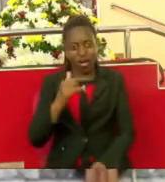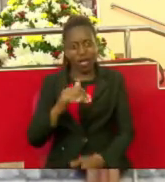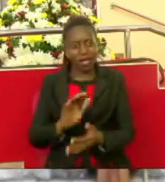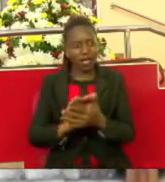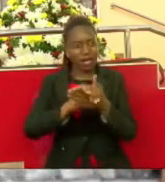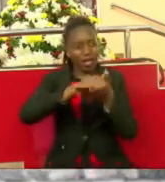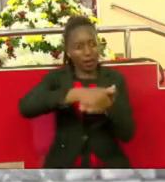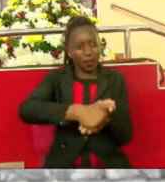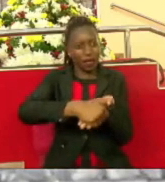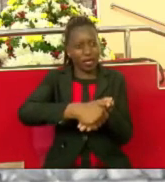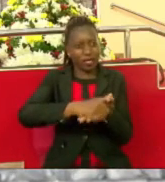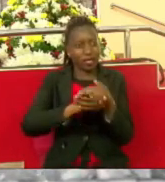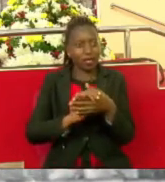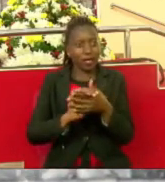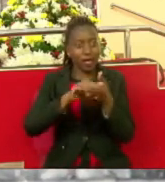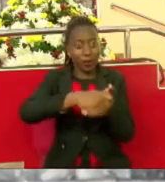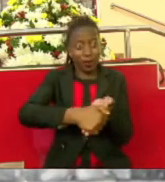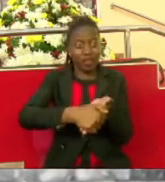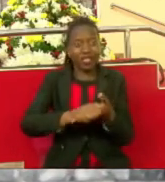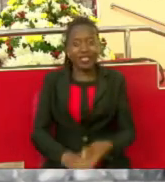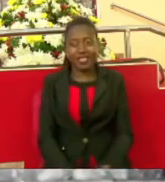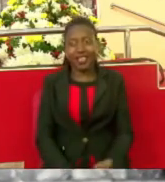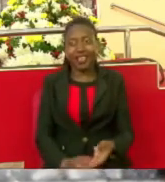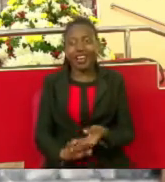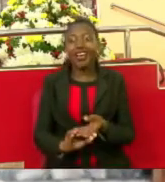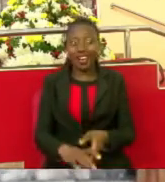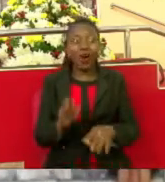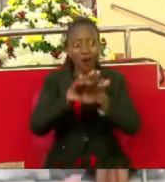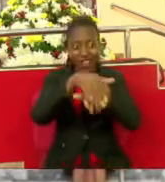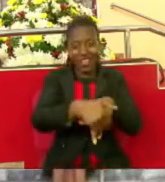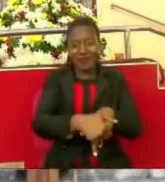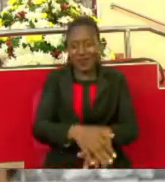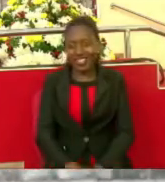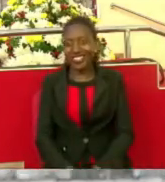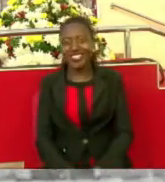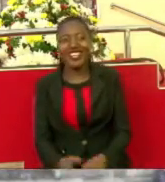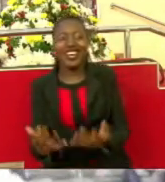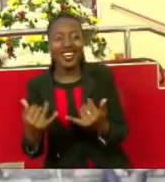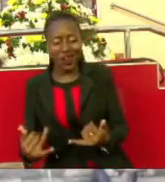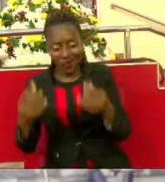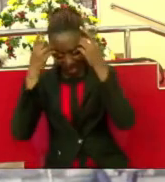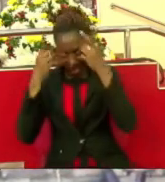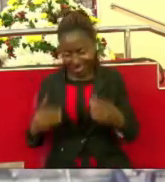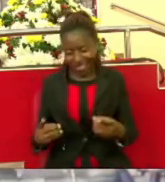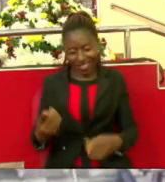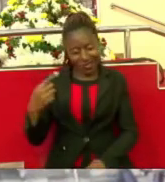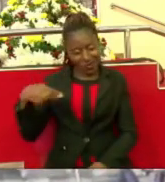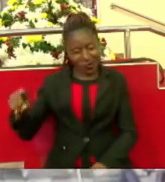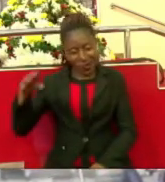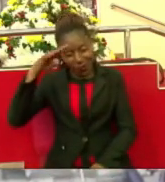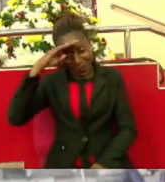I don't know what he had seen in our eyes, you know. And therefore, he decided to go to the pubs.